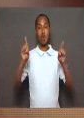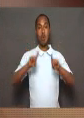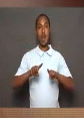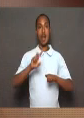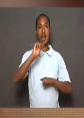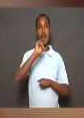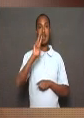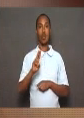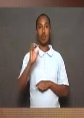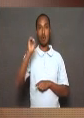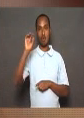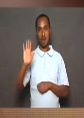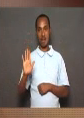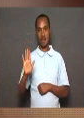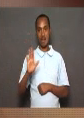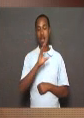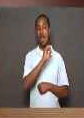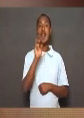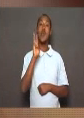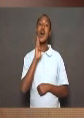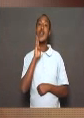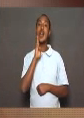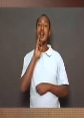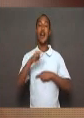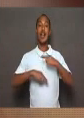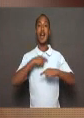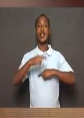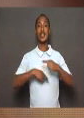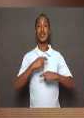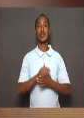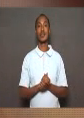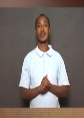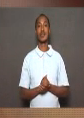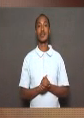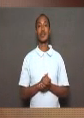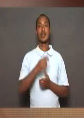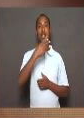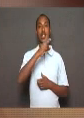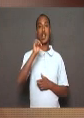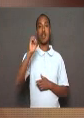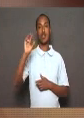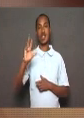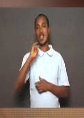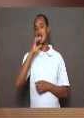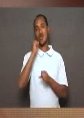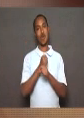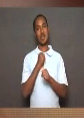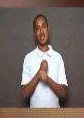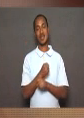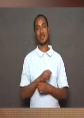When dinitrogen pentoxide and water react, nitric acid is